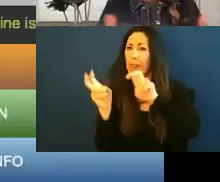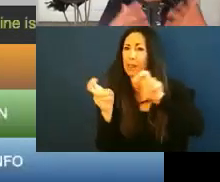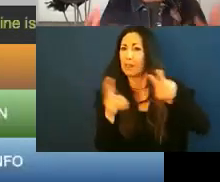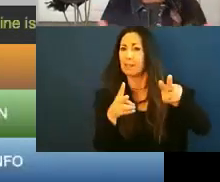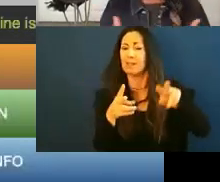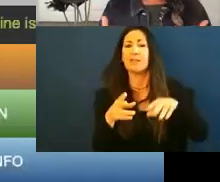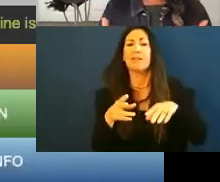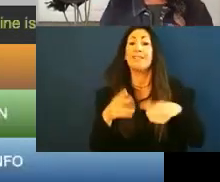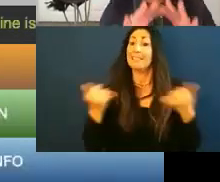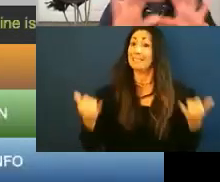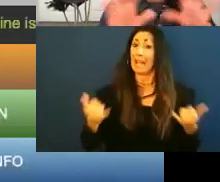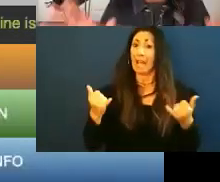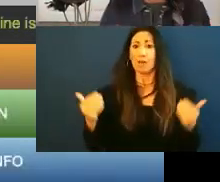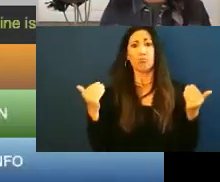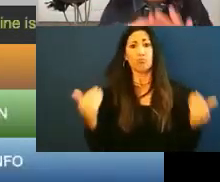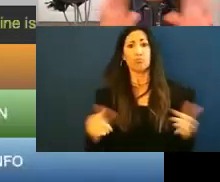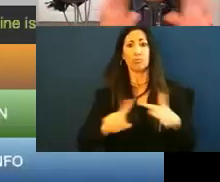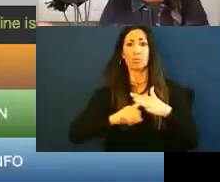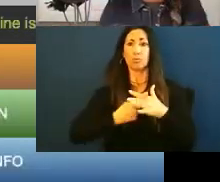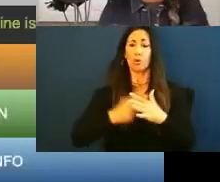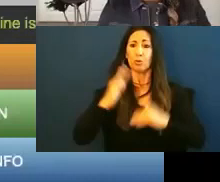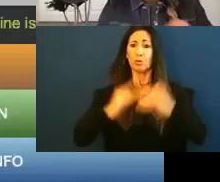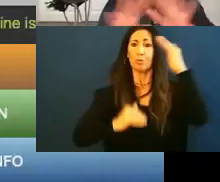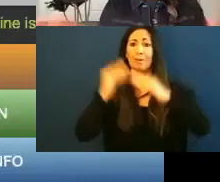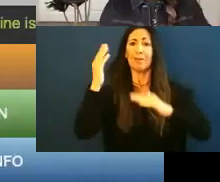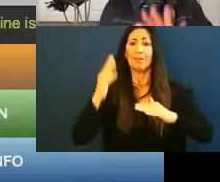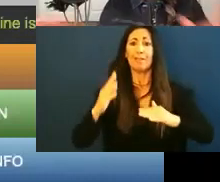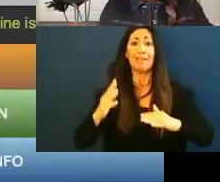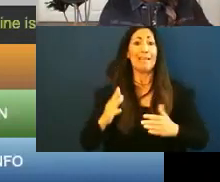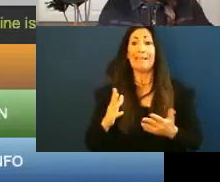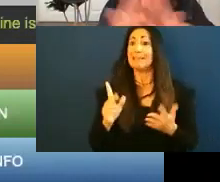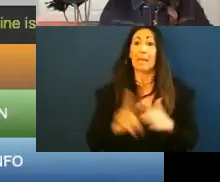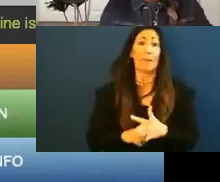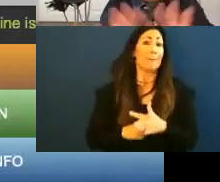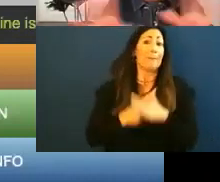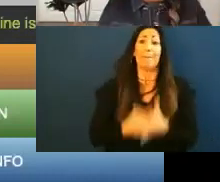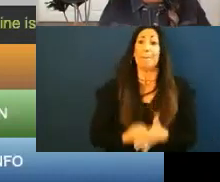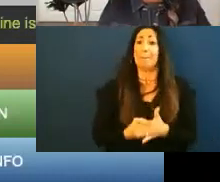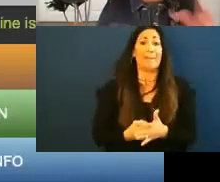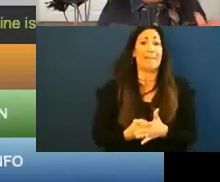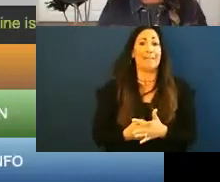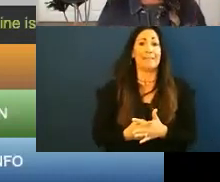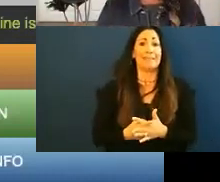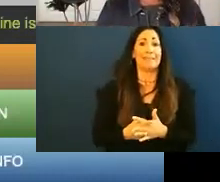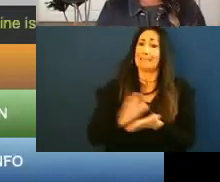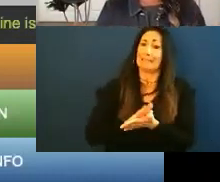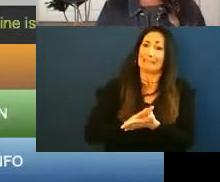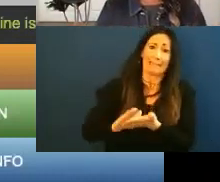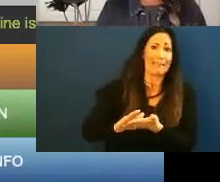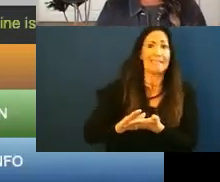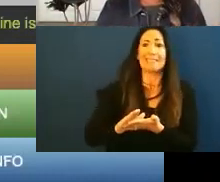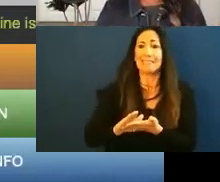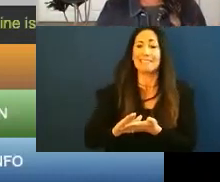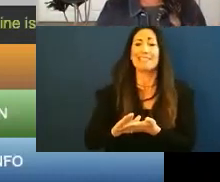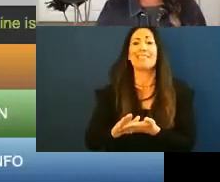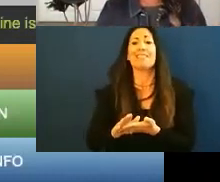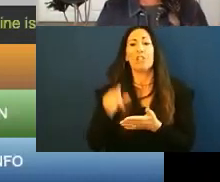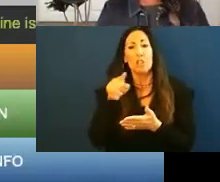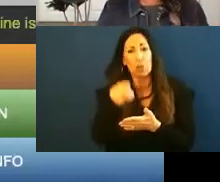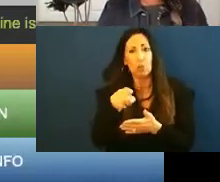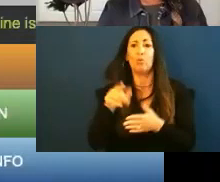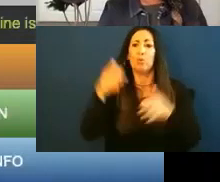start to build. So it's a clean slate. Tabla rasa. You put in what you need to put in. So I'm just going